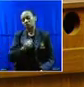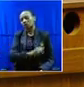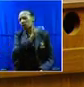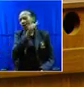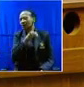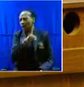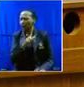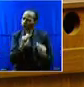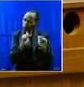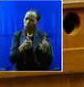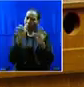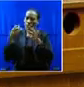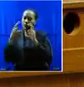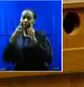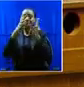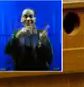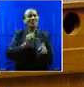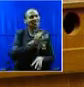attractive destinations